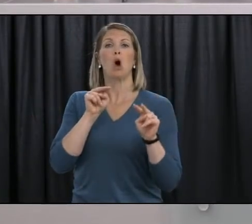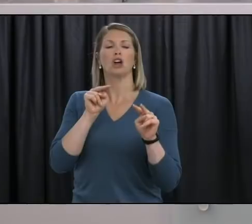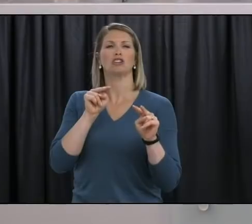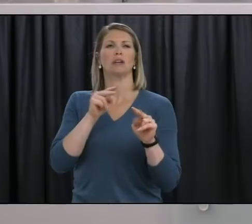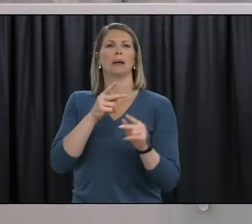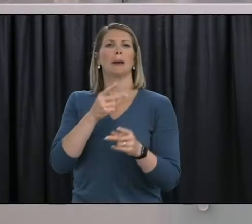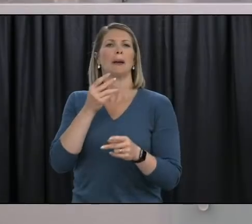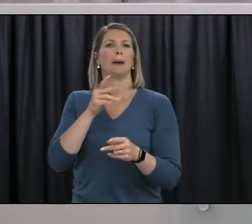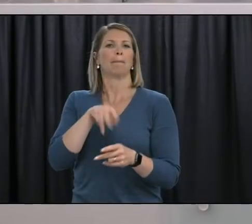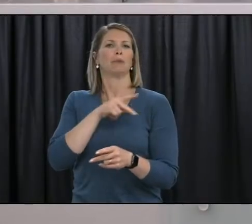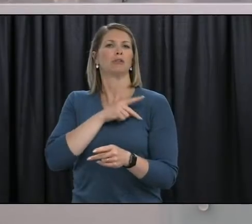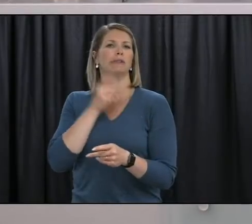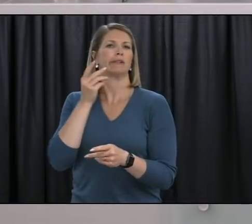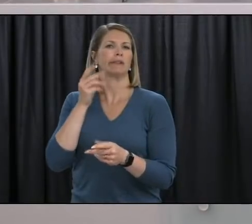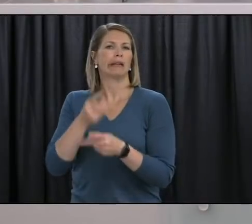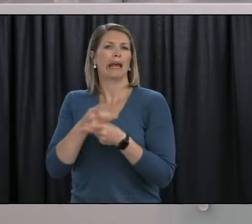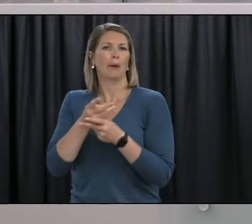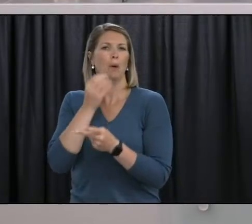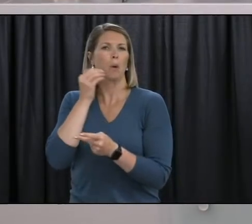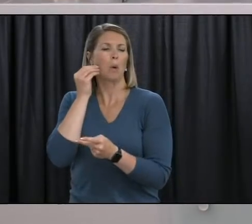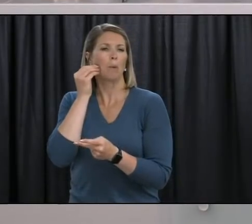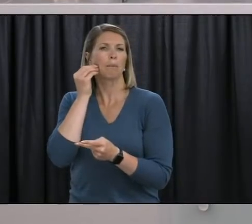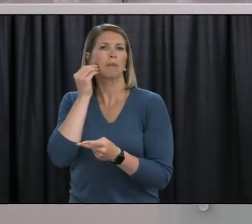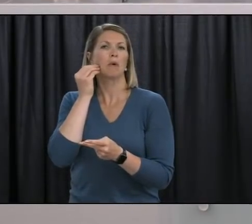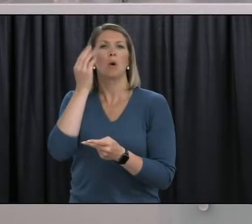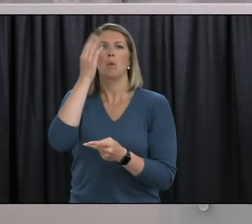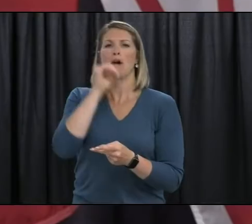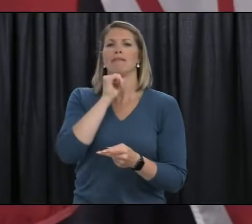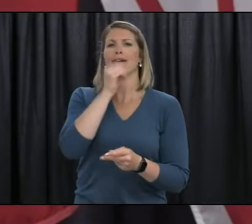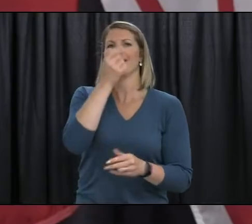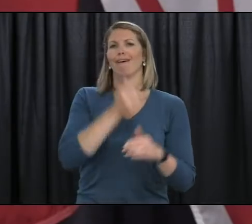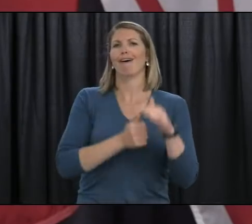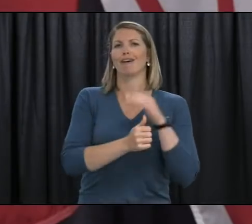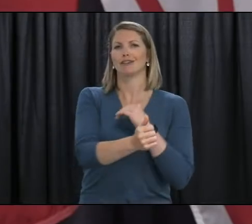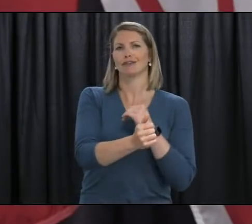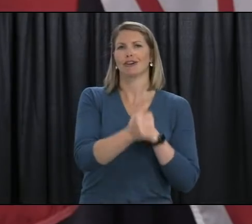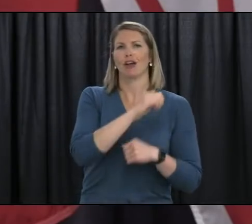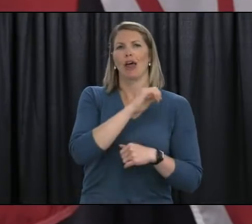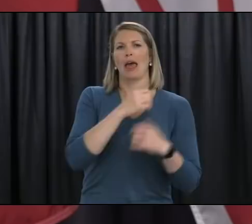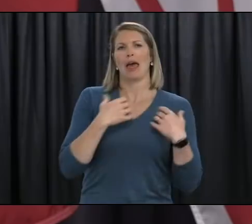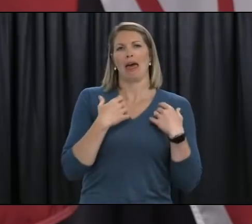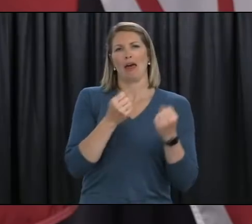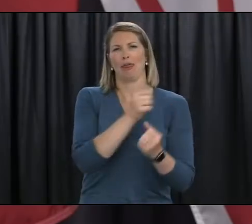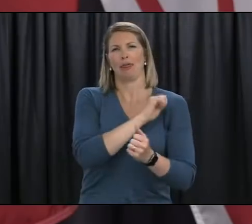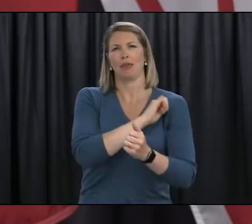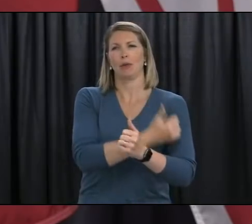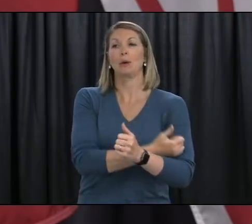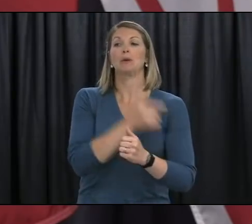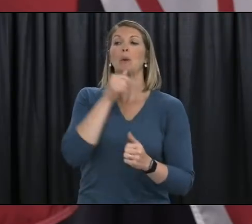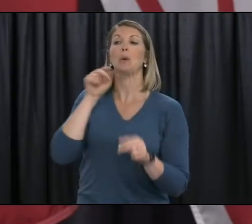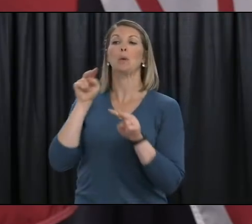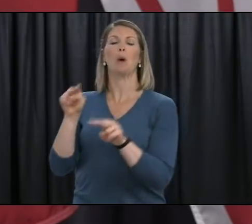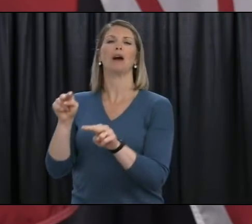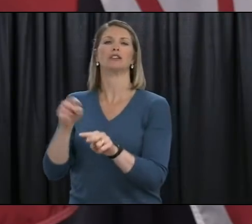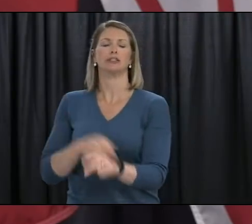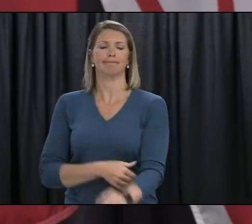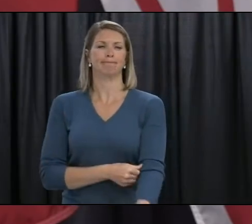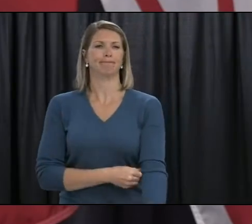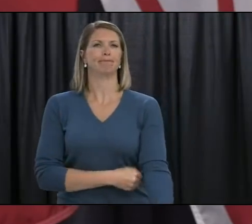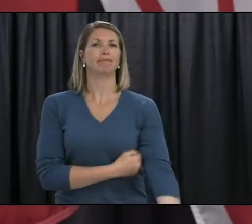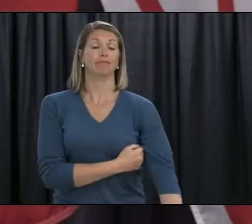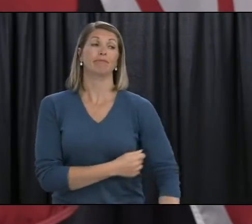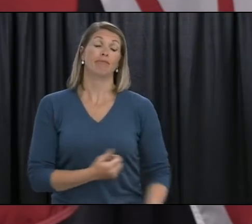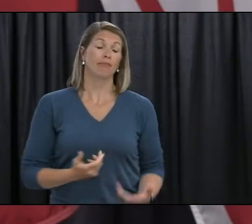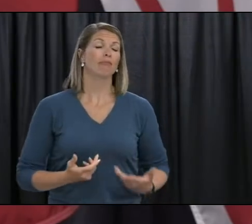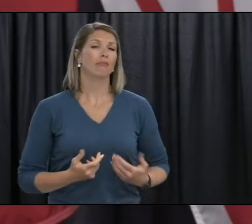experience, I guess, within the personal care home. Within personal care homes, the monitoring has been in place. One of the things that we've been seeing